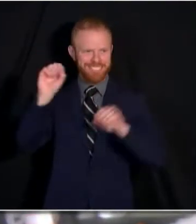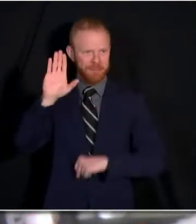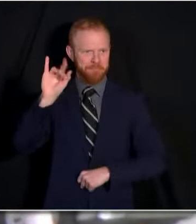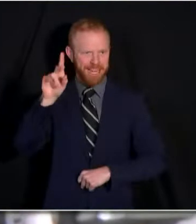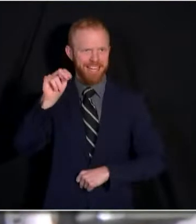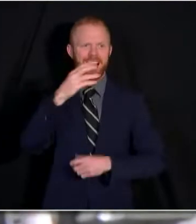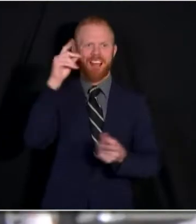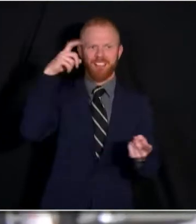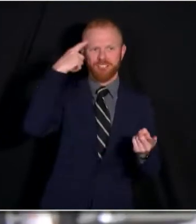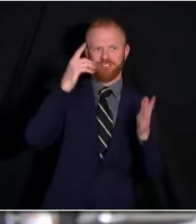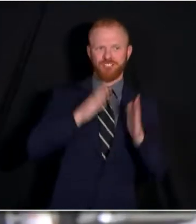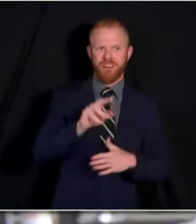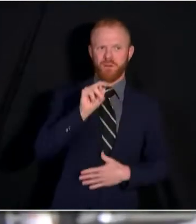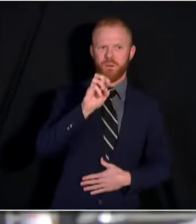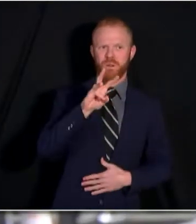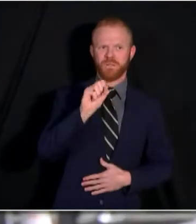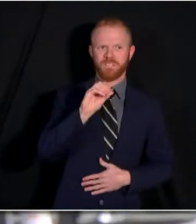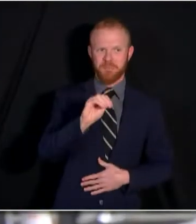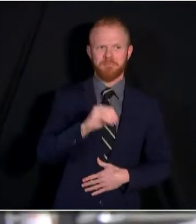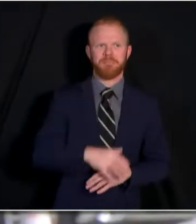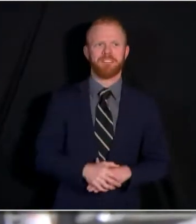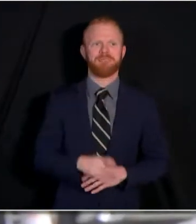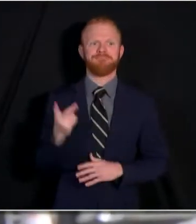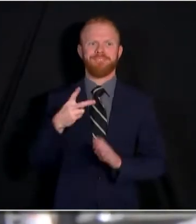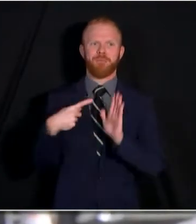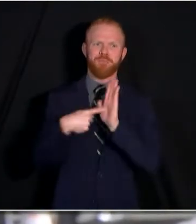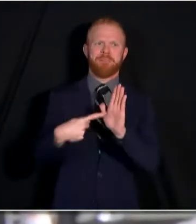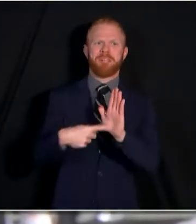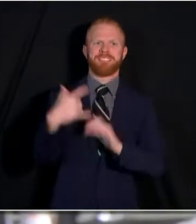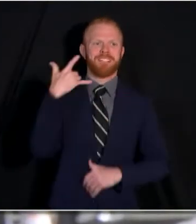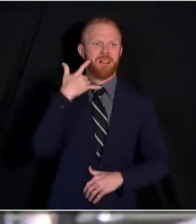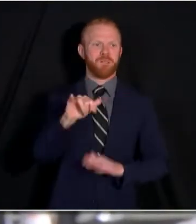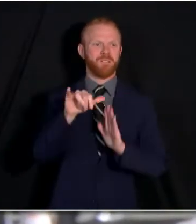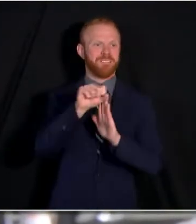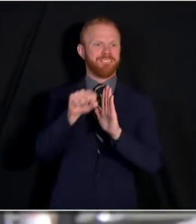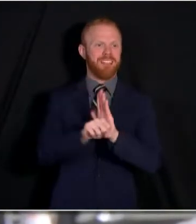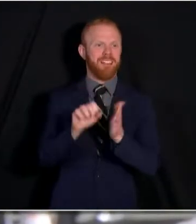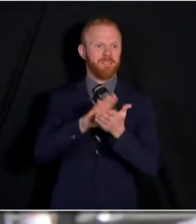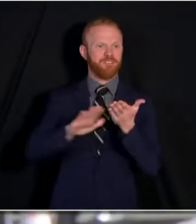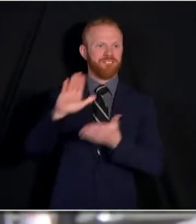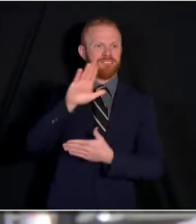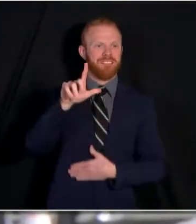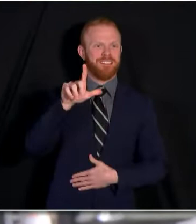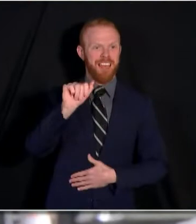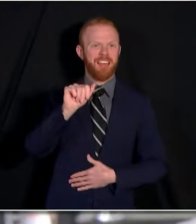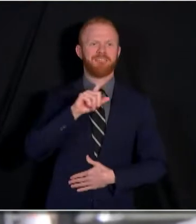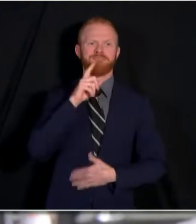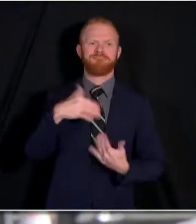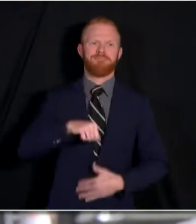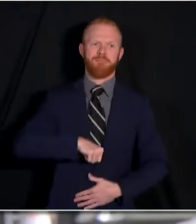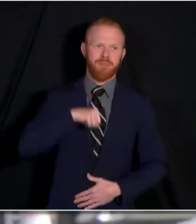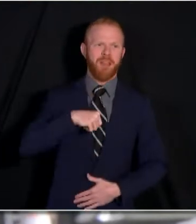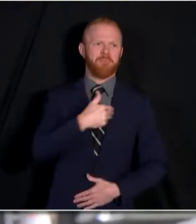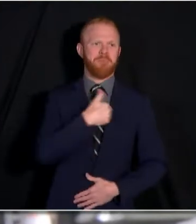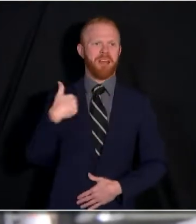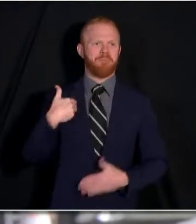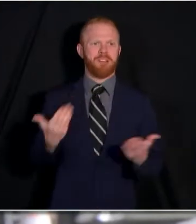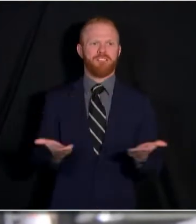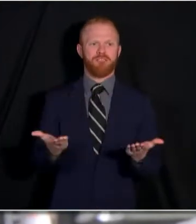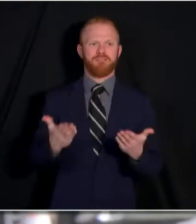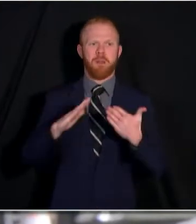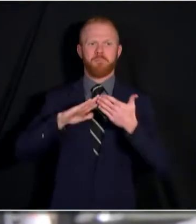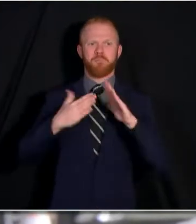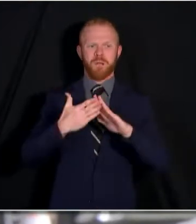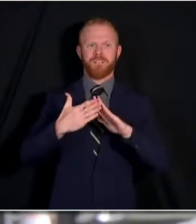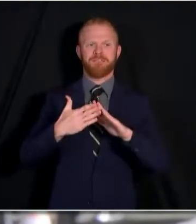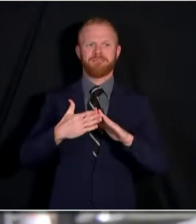represent California State University, Los Angeles, and the proud members of this community of essential workers,